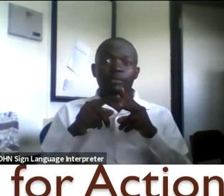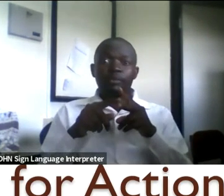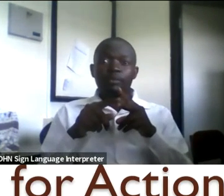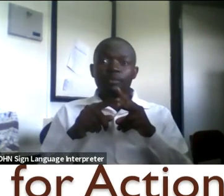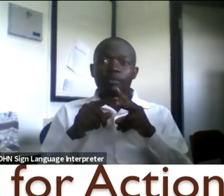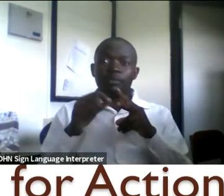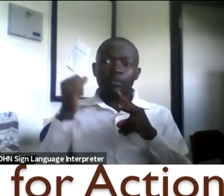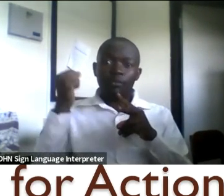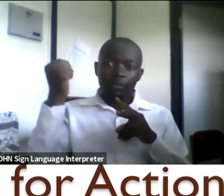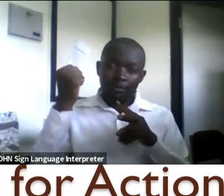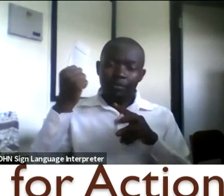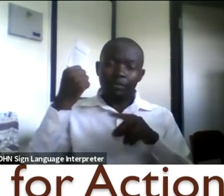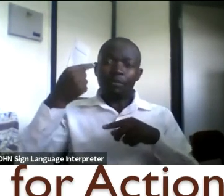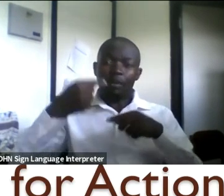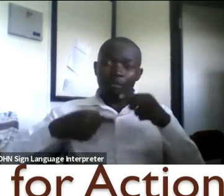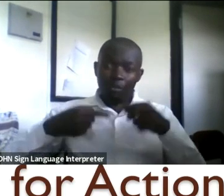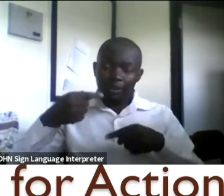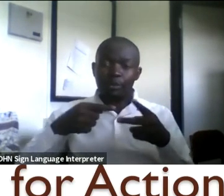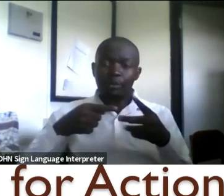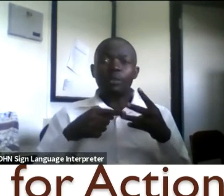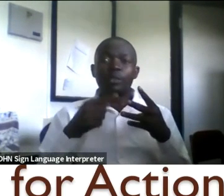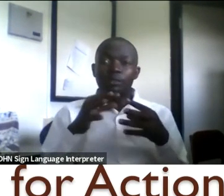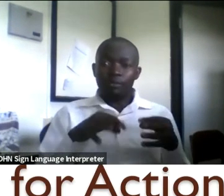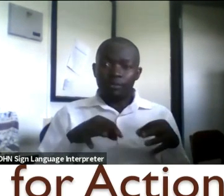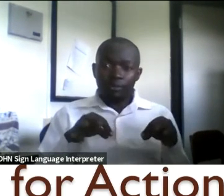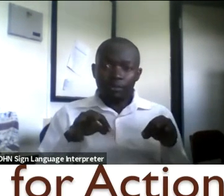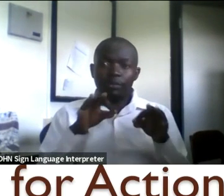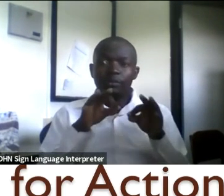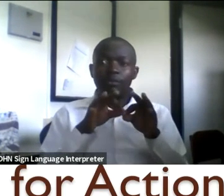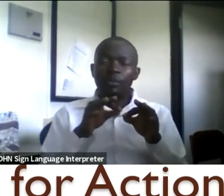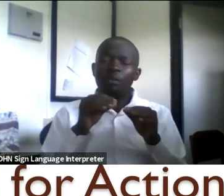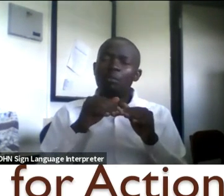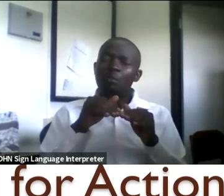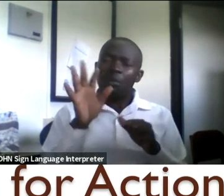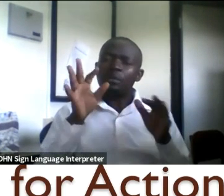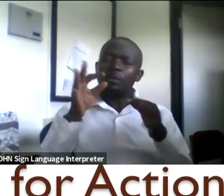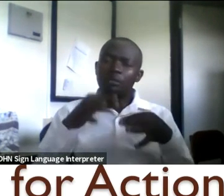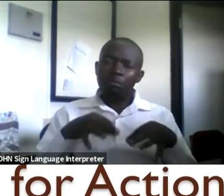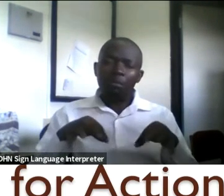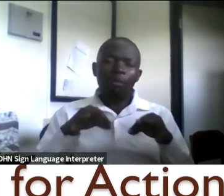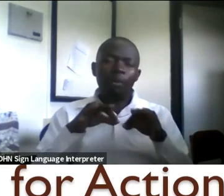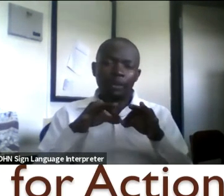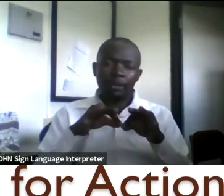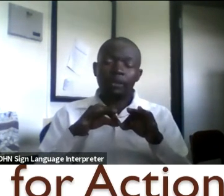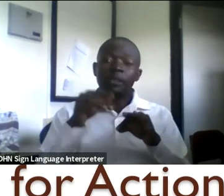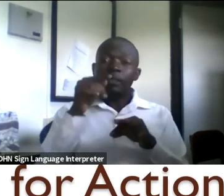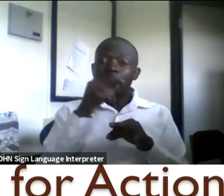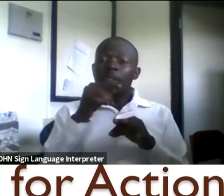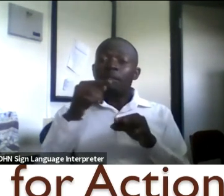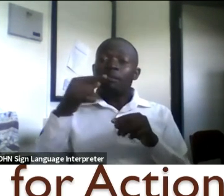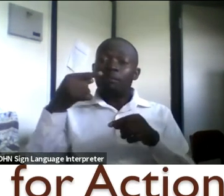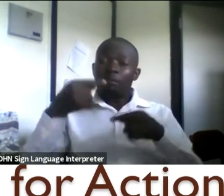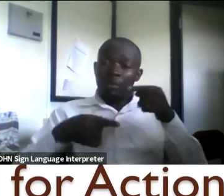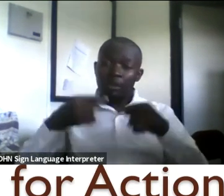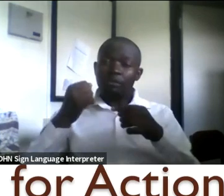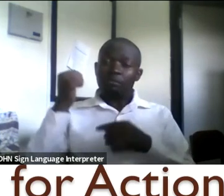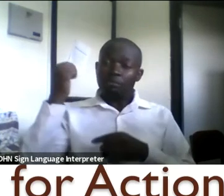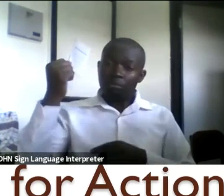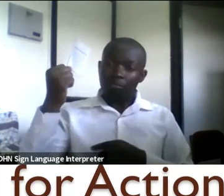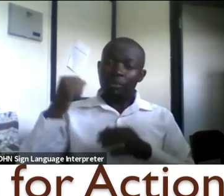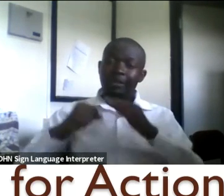rehabilitation. That is the most important aspect. Political support and leadership,